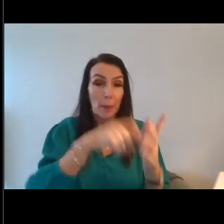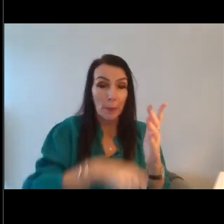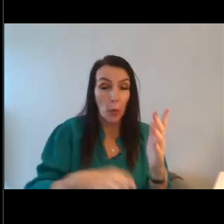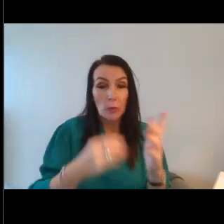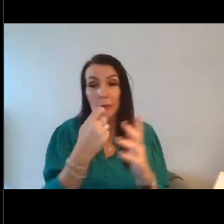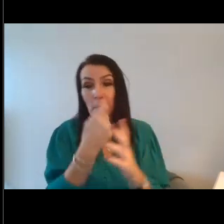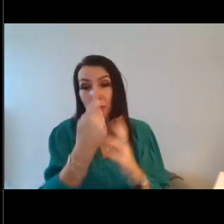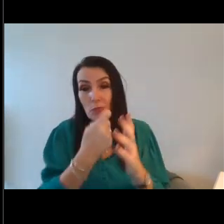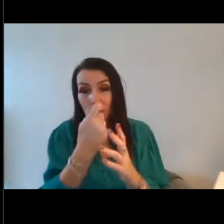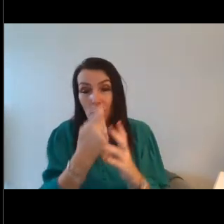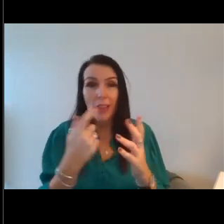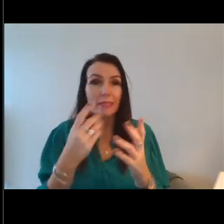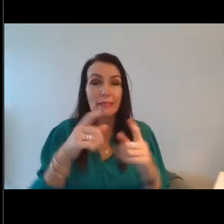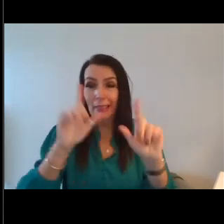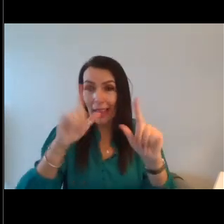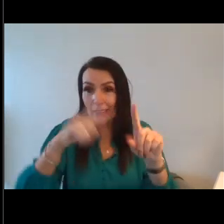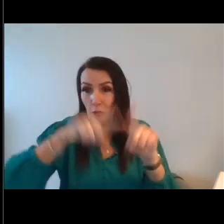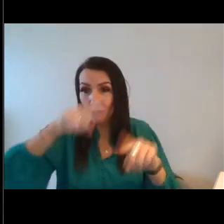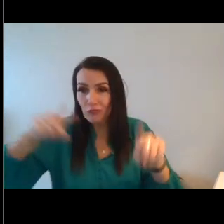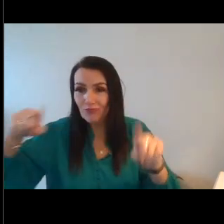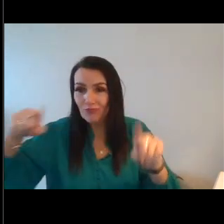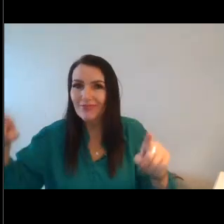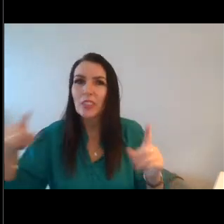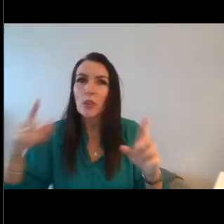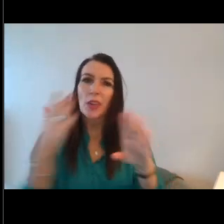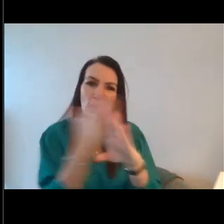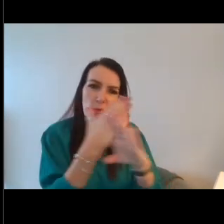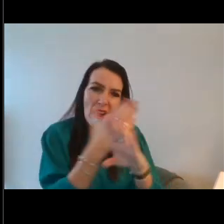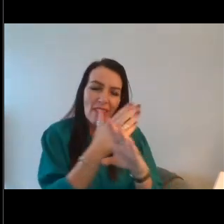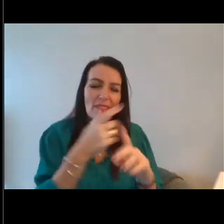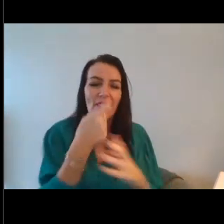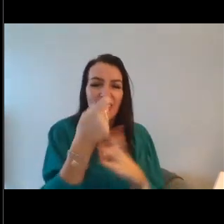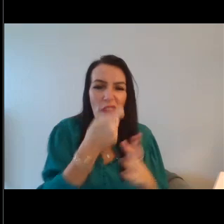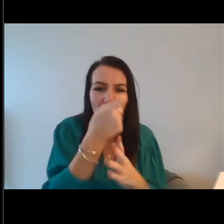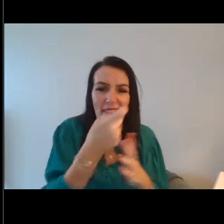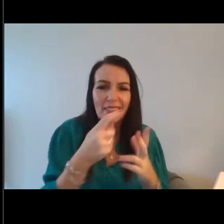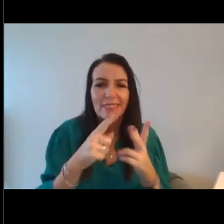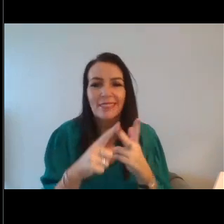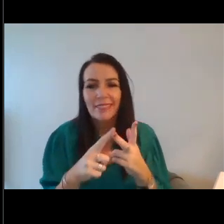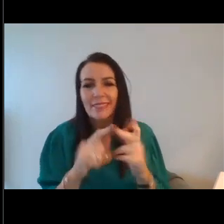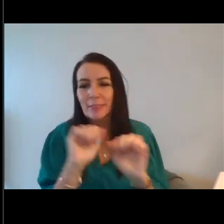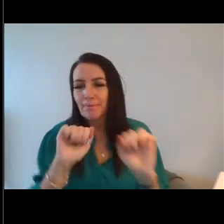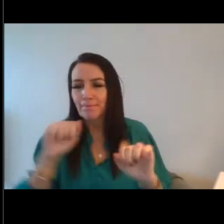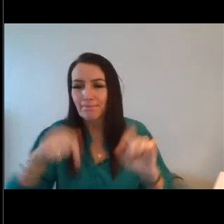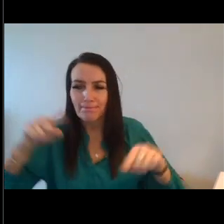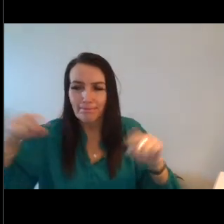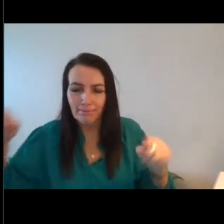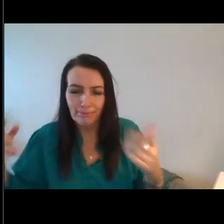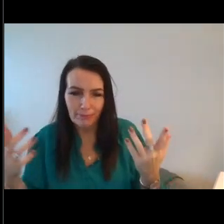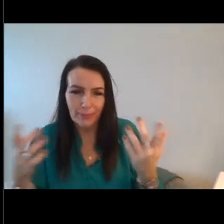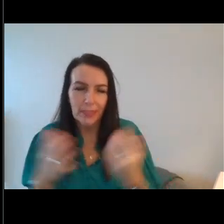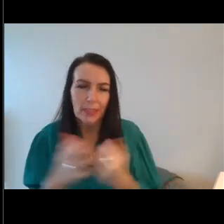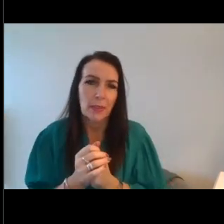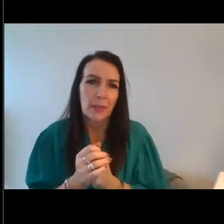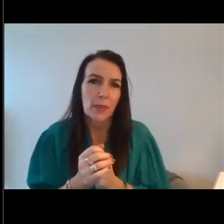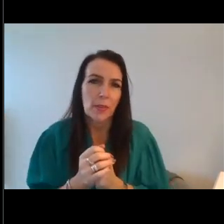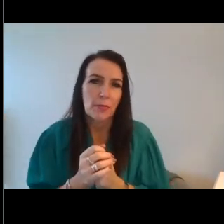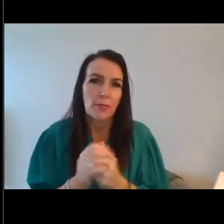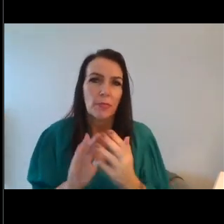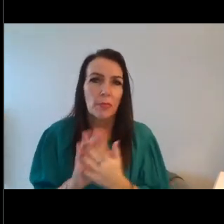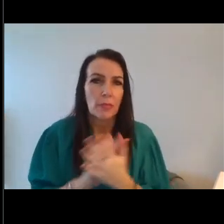one landlord. And so you've got private rented, you've got owner occupier, you've got possibly other landlords in there. So that is quite